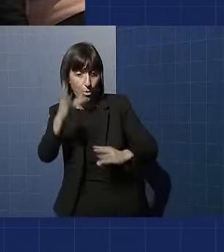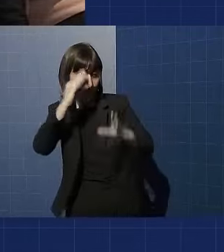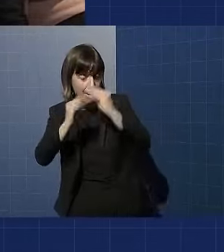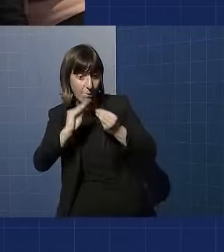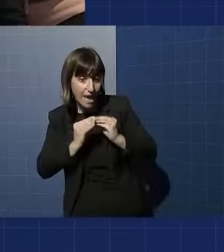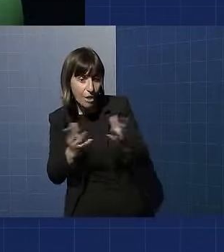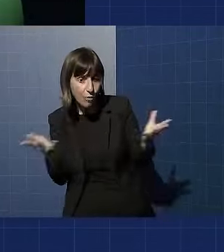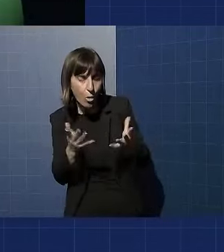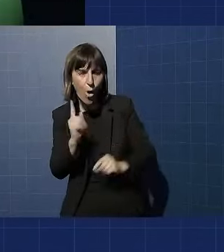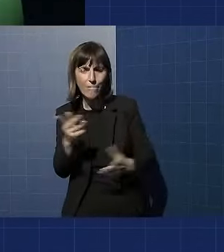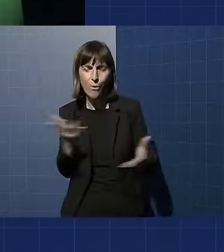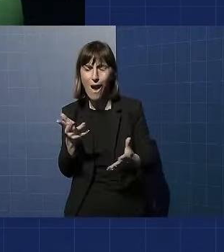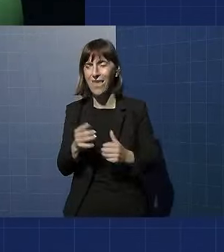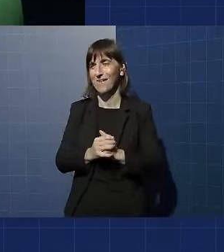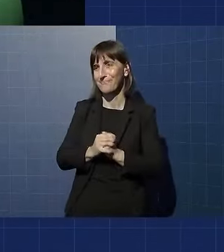imparato.